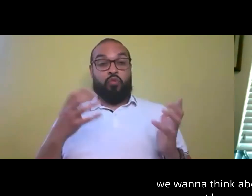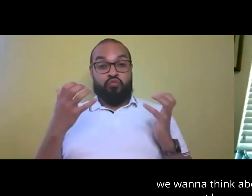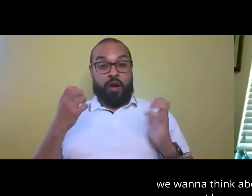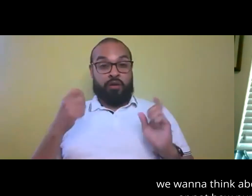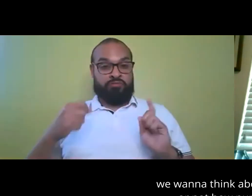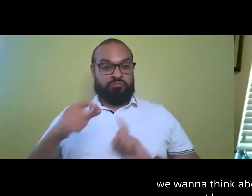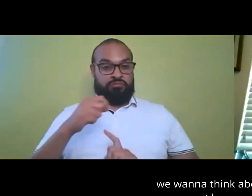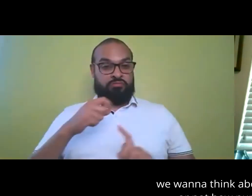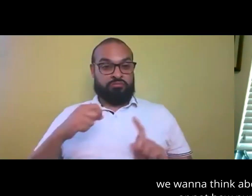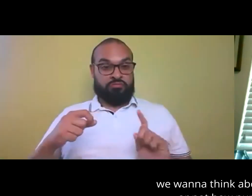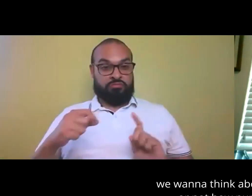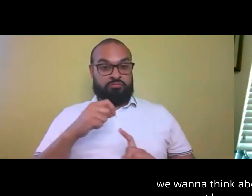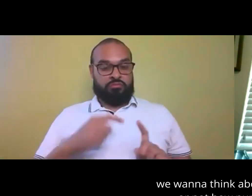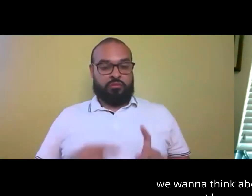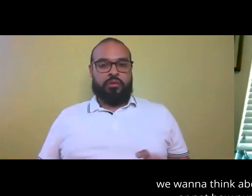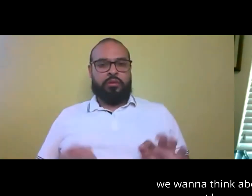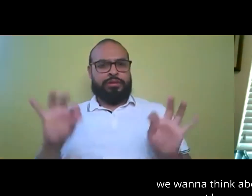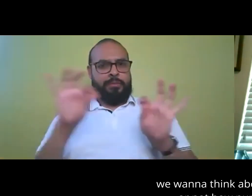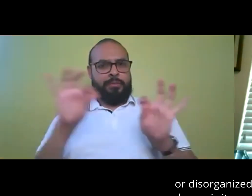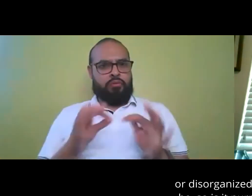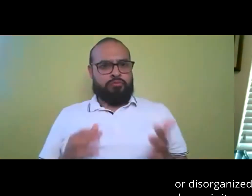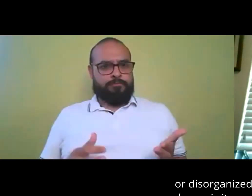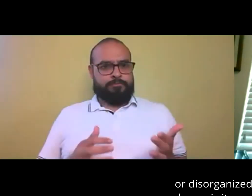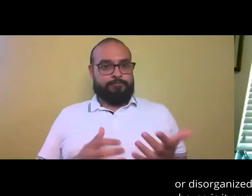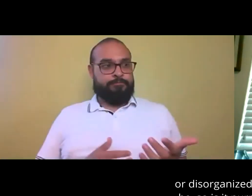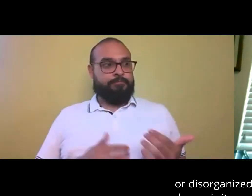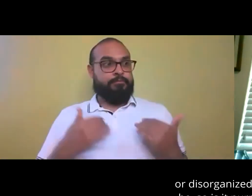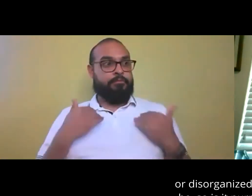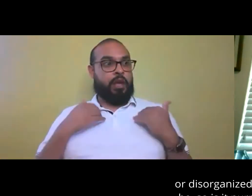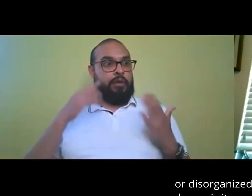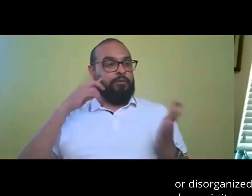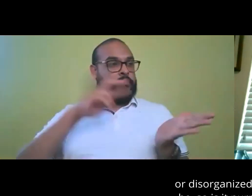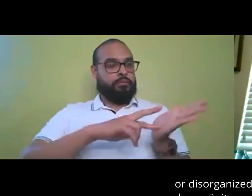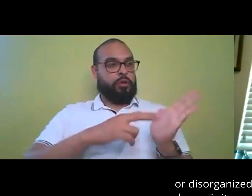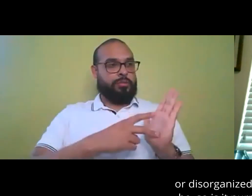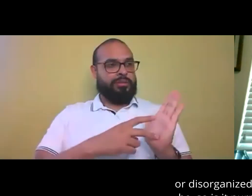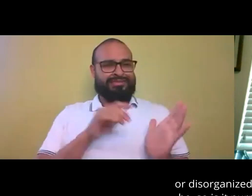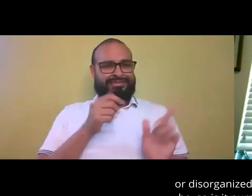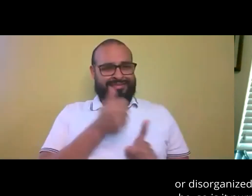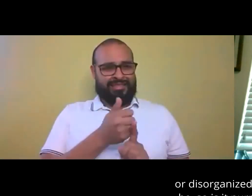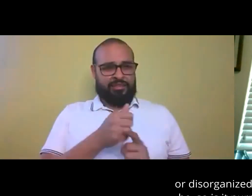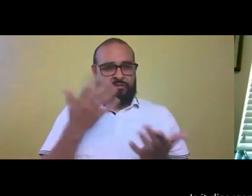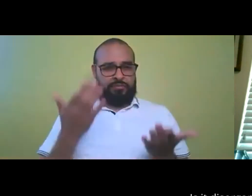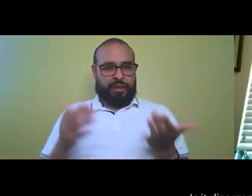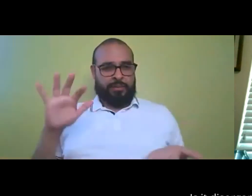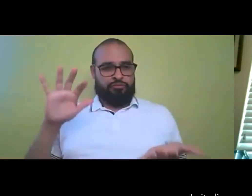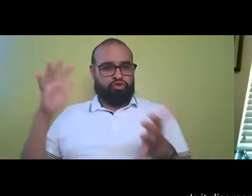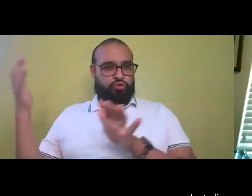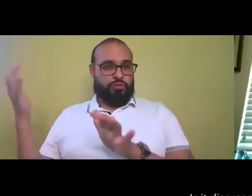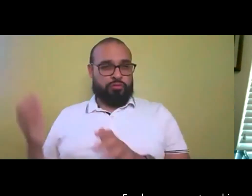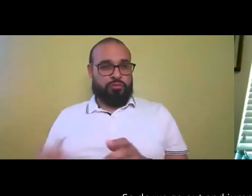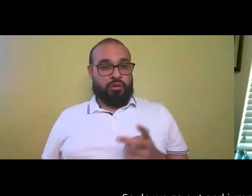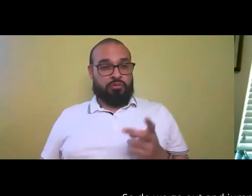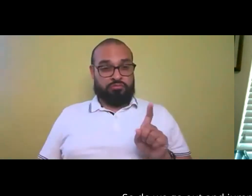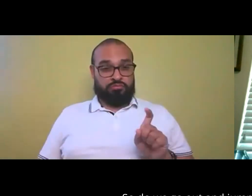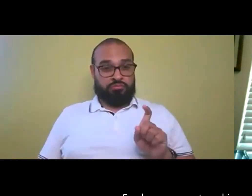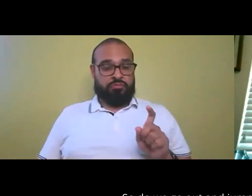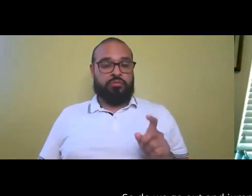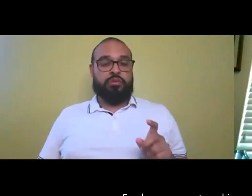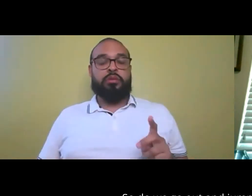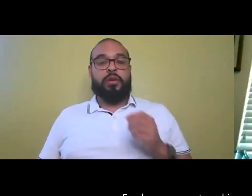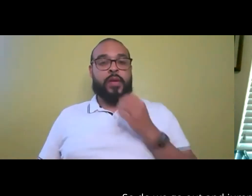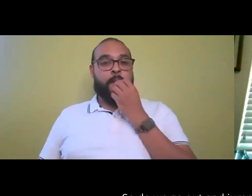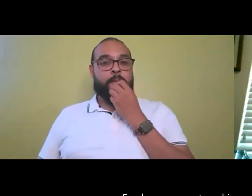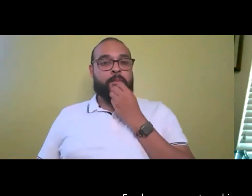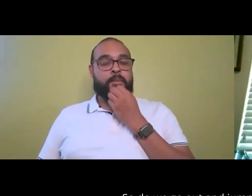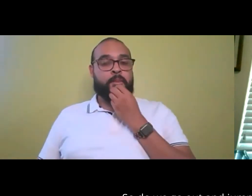it's how purposeful or disorganized it might be. So is it purposeful? Is it disorganized? So do we go out